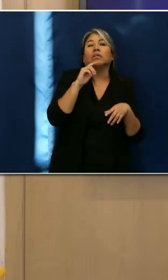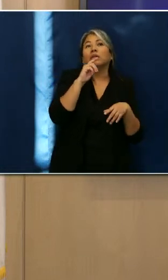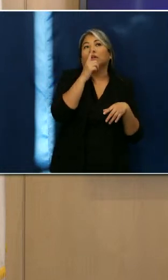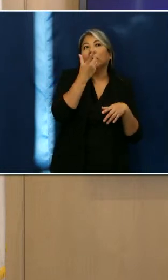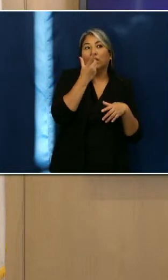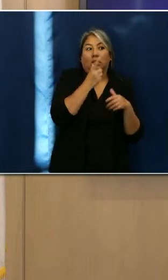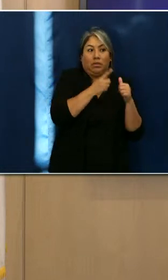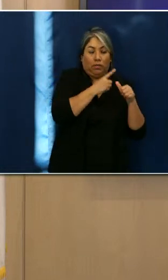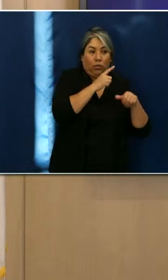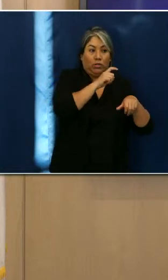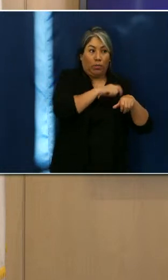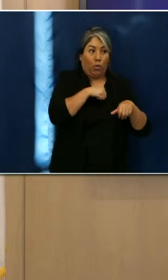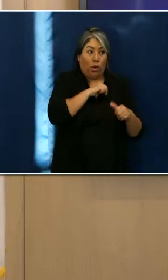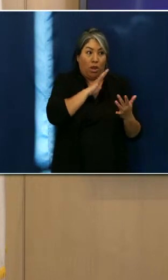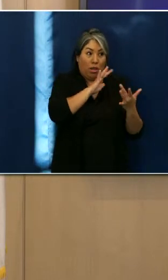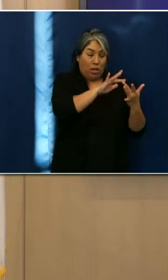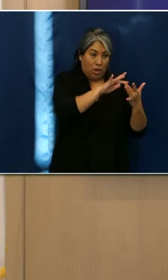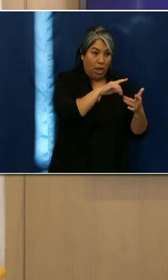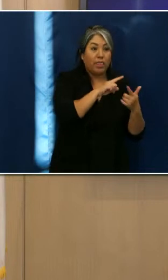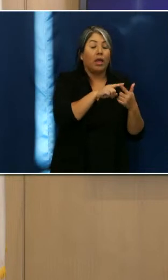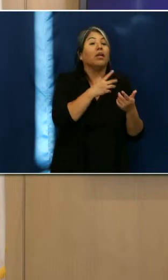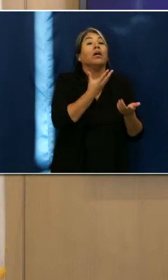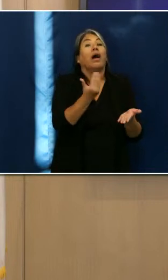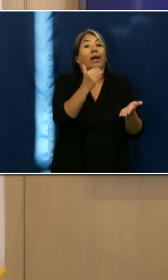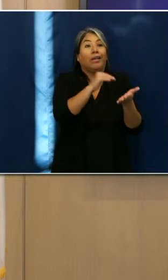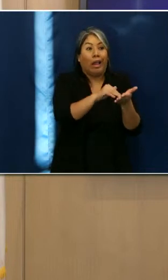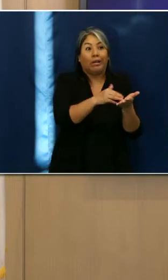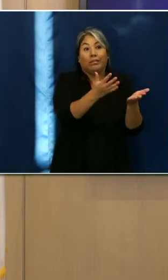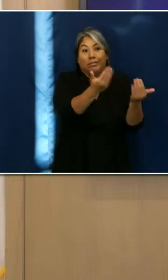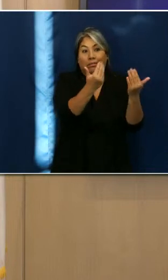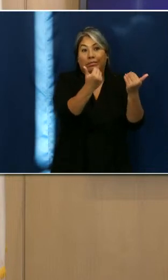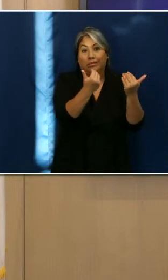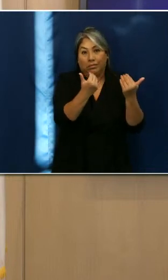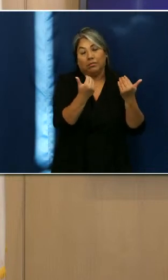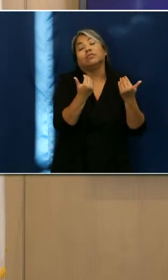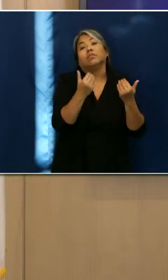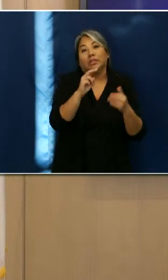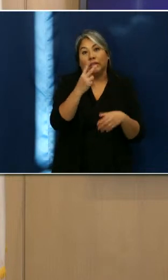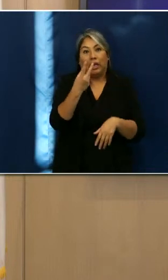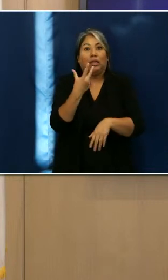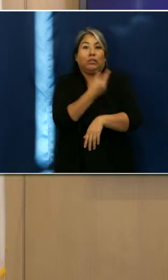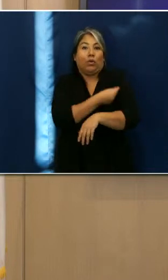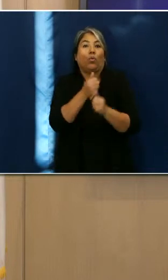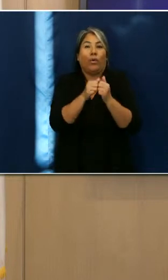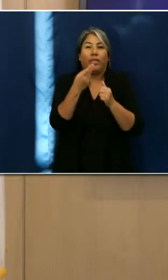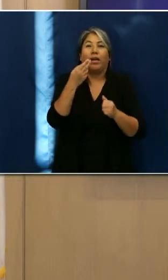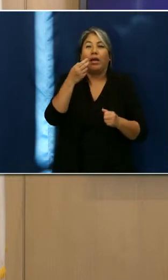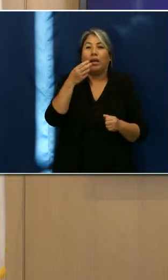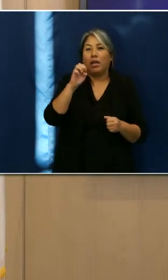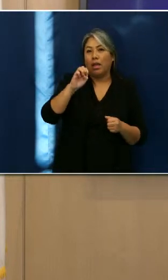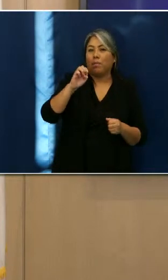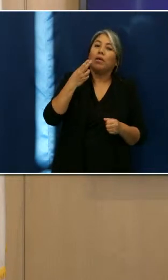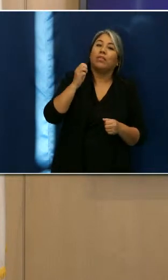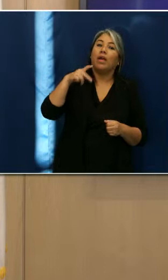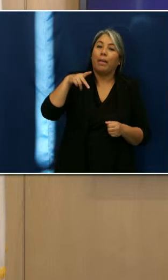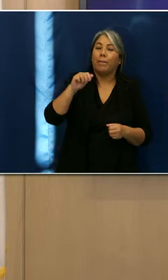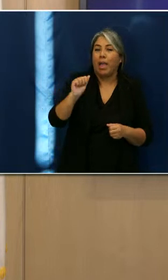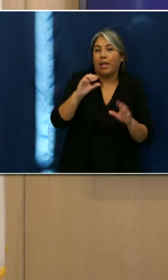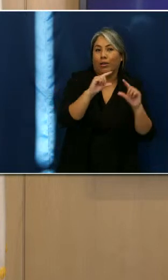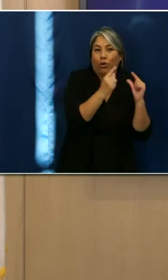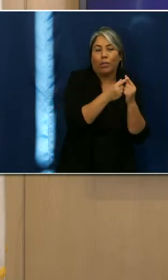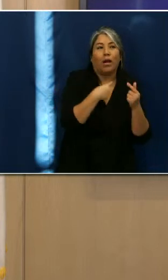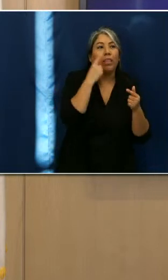initially reaching vulnerable populations and then repeating those vaccinations in those populations with hepatitis A, and we anticipate that that will happen